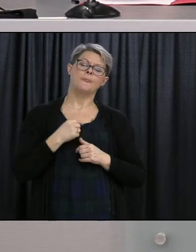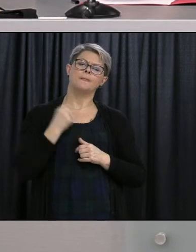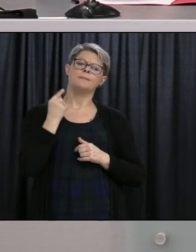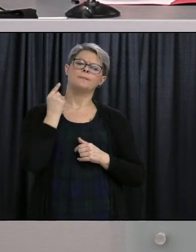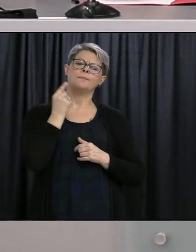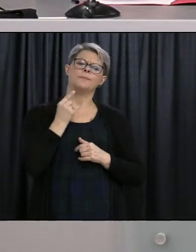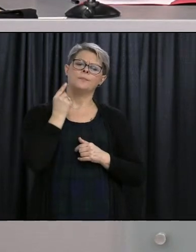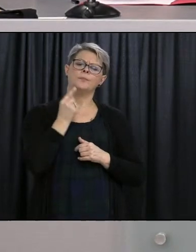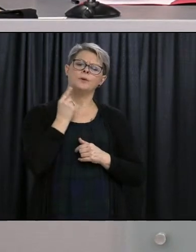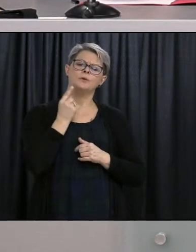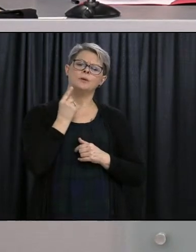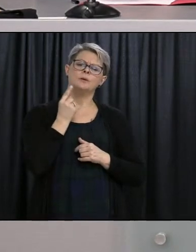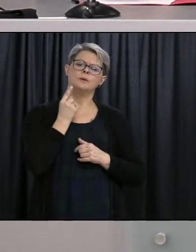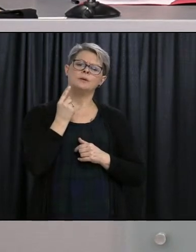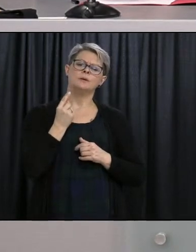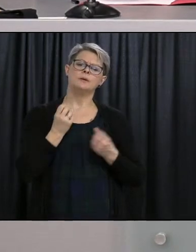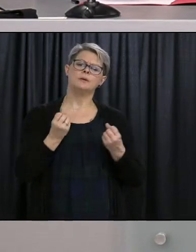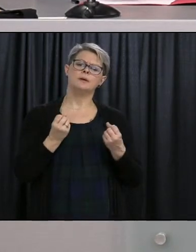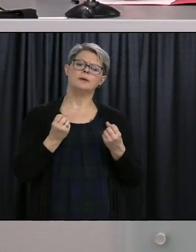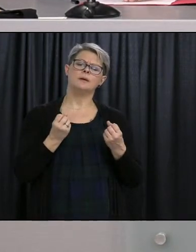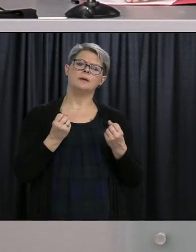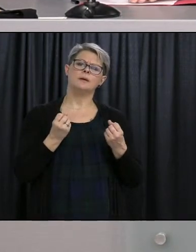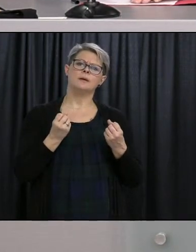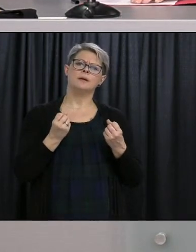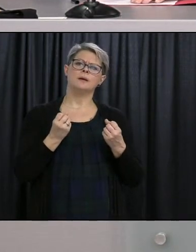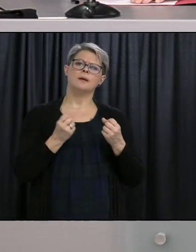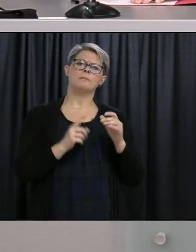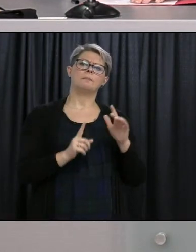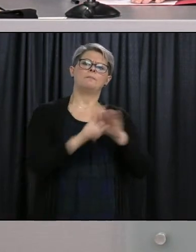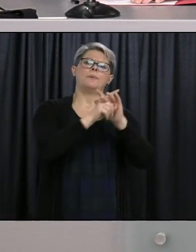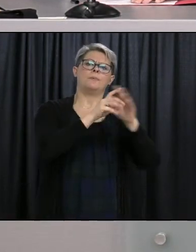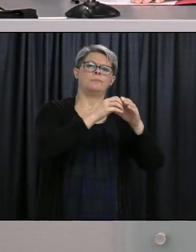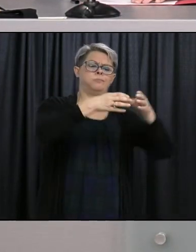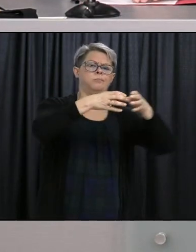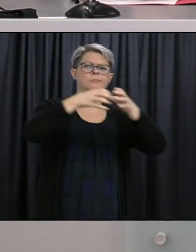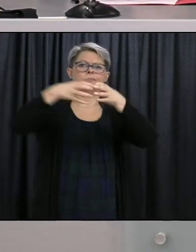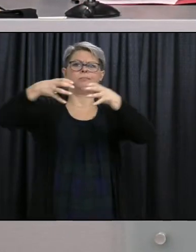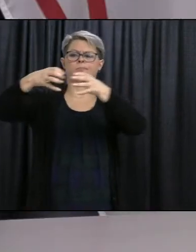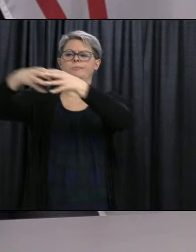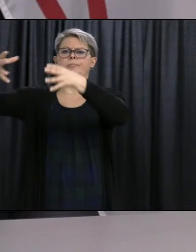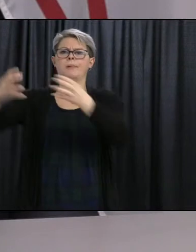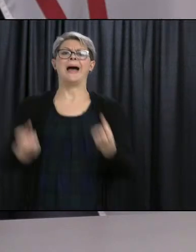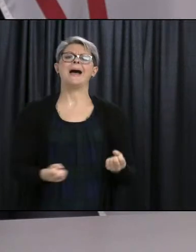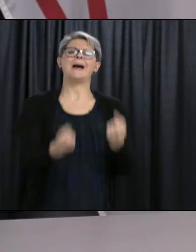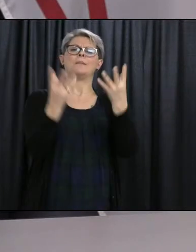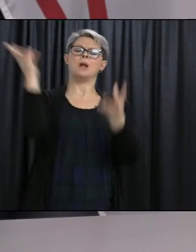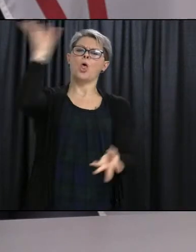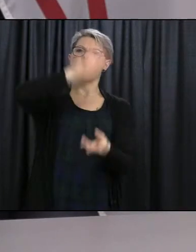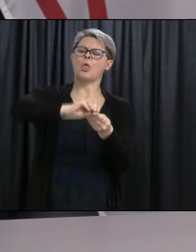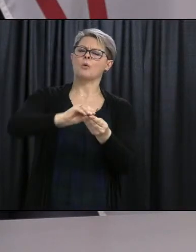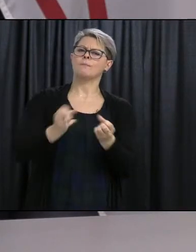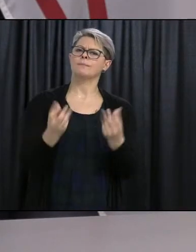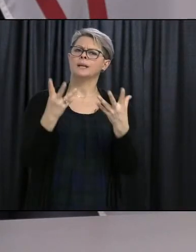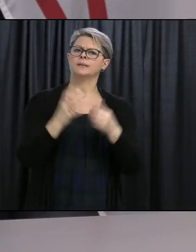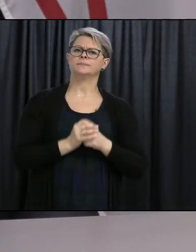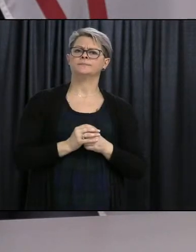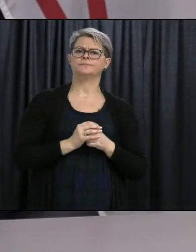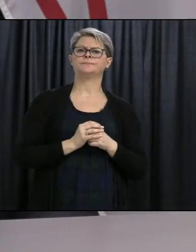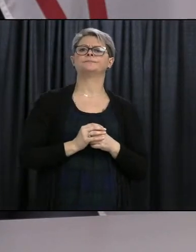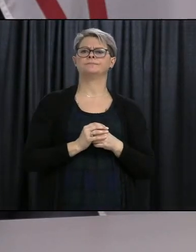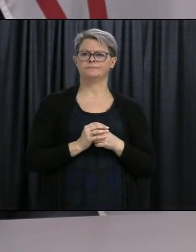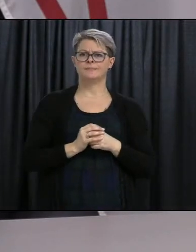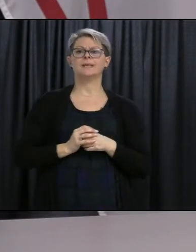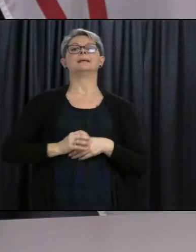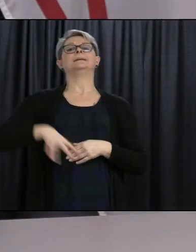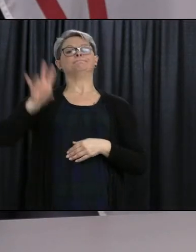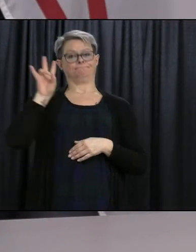many separate clusters have emerged now? So we have several unlinked chains of